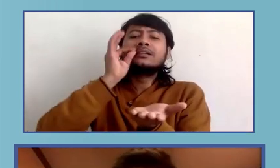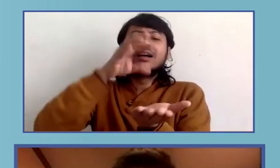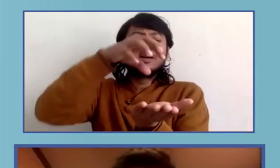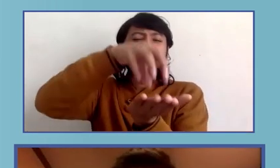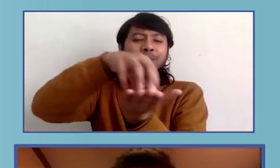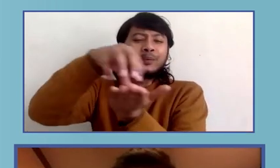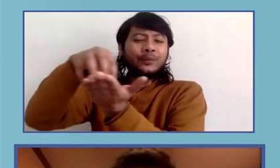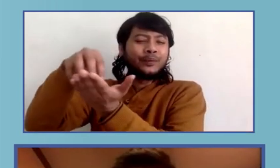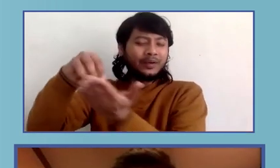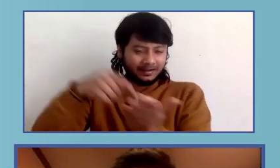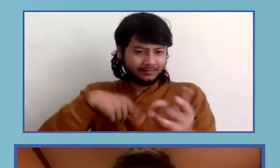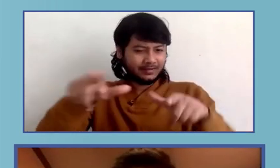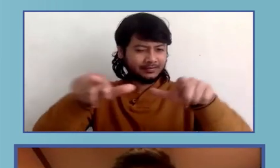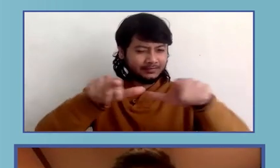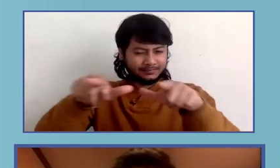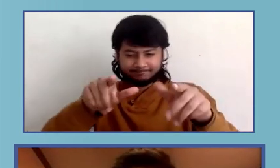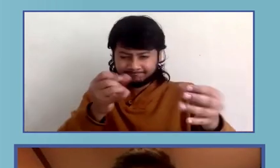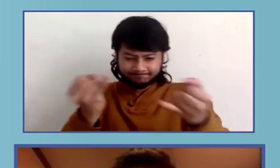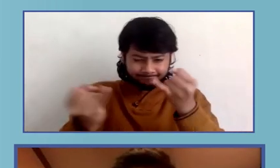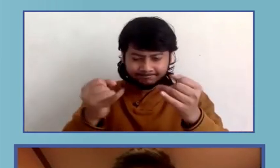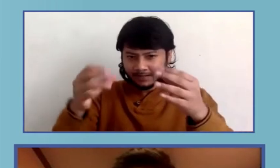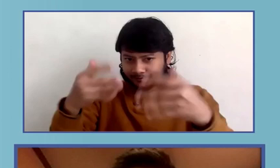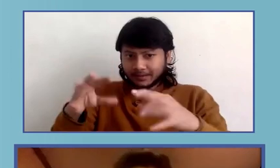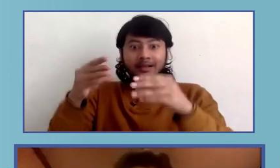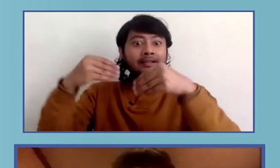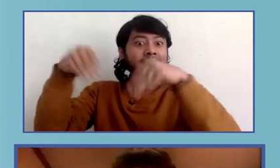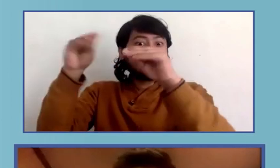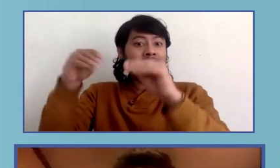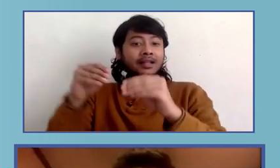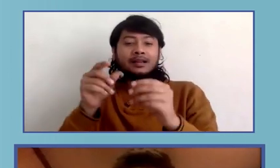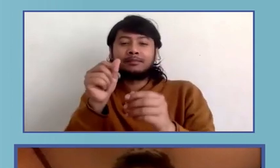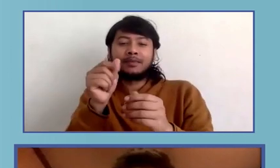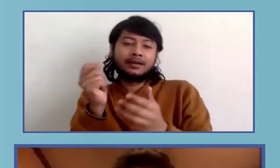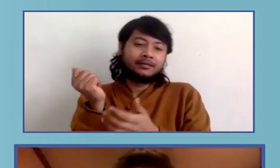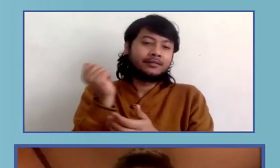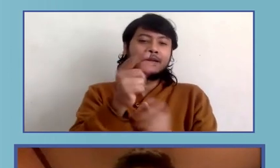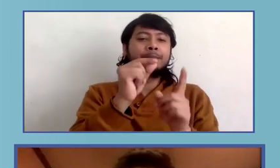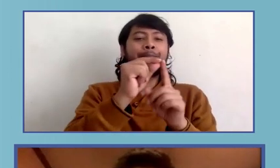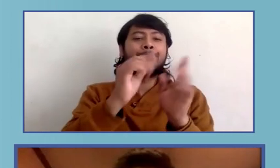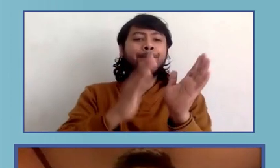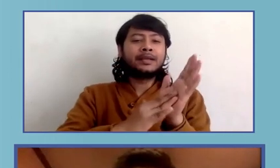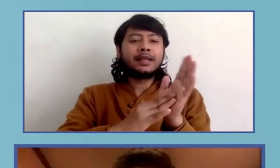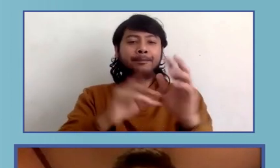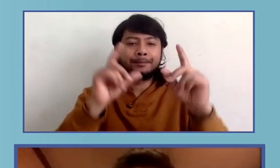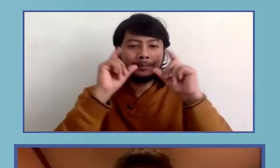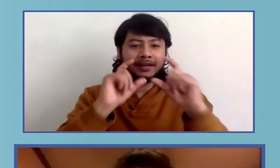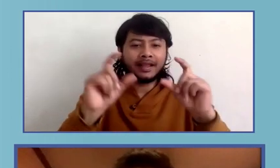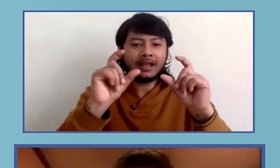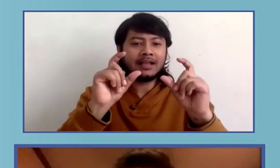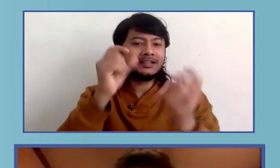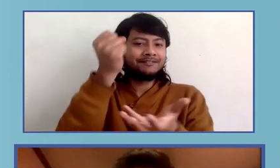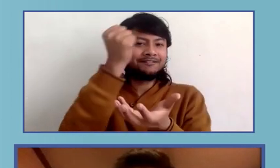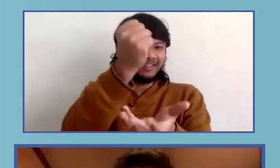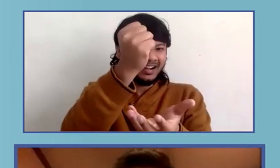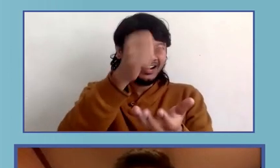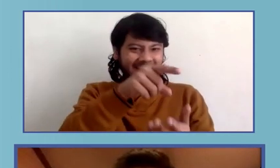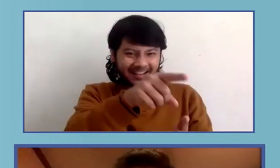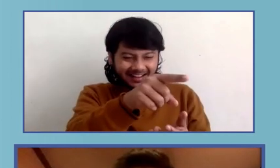money. I'm going to give money to PM CARES Fund to help people